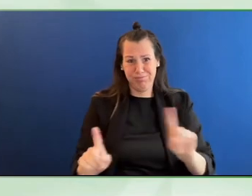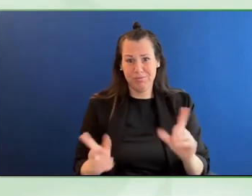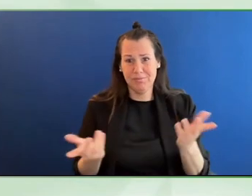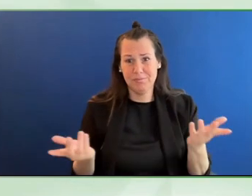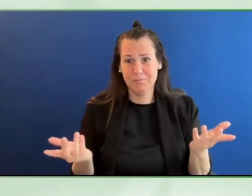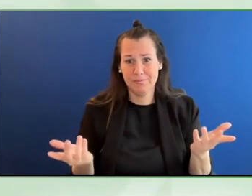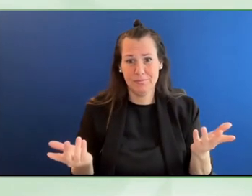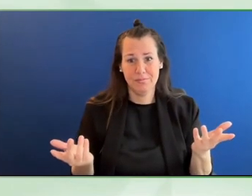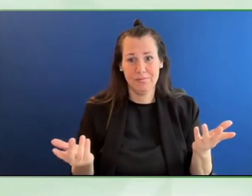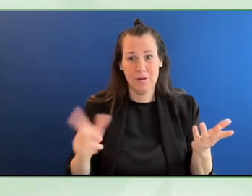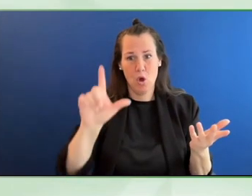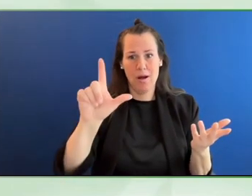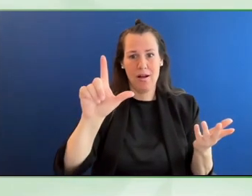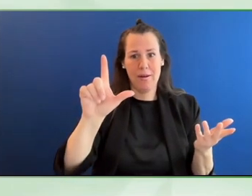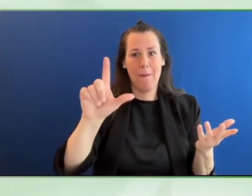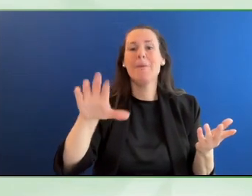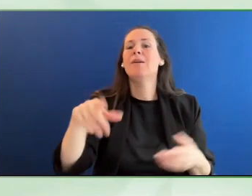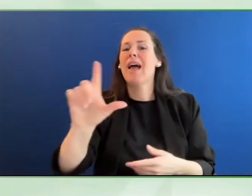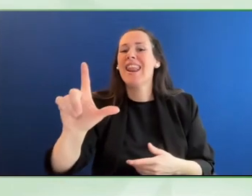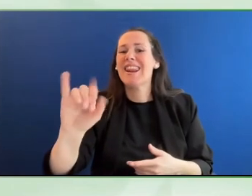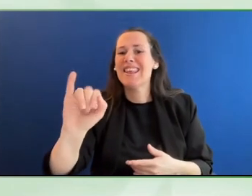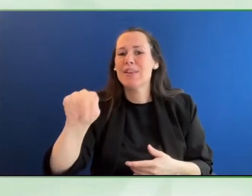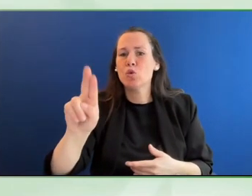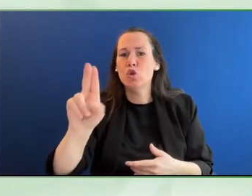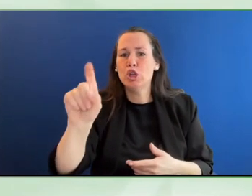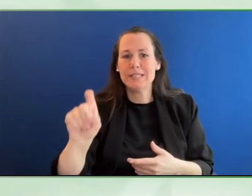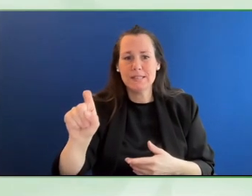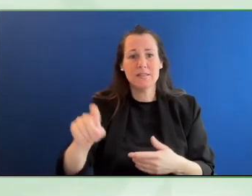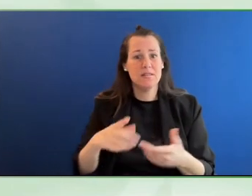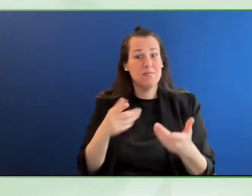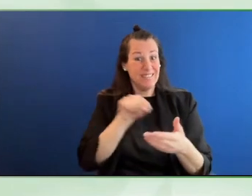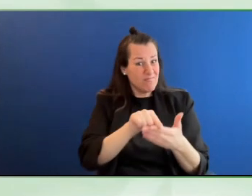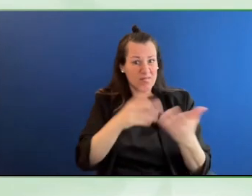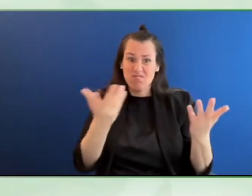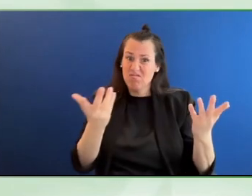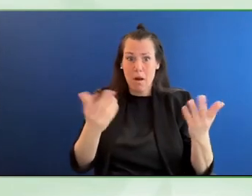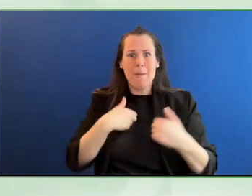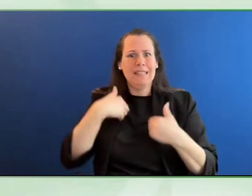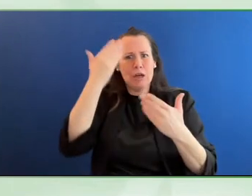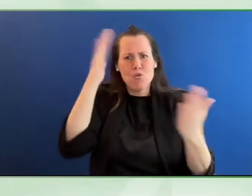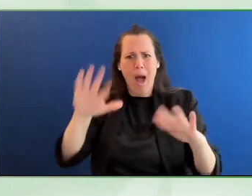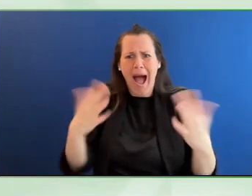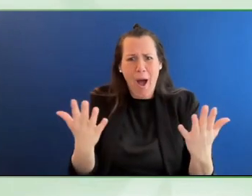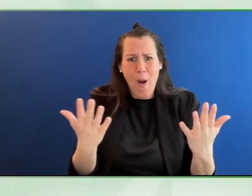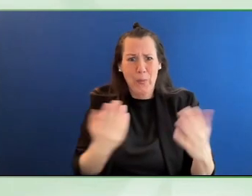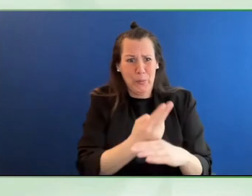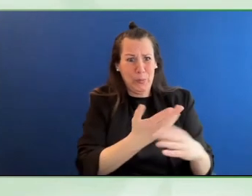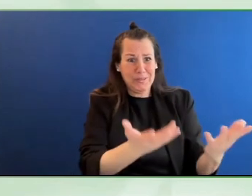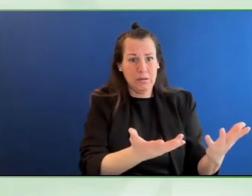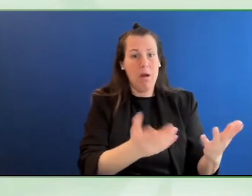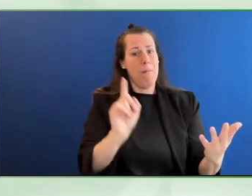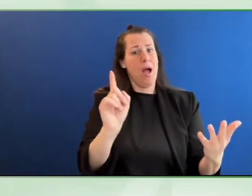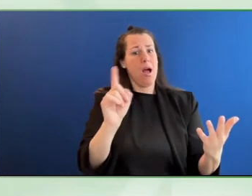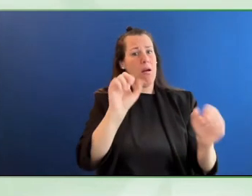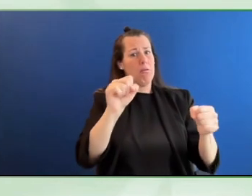need to get the education as good as everybody else. They've got to go compete. And so they need to have a computer that's set up, if you